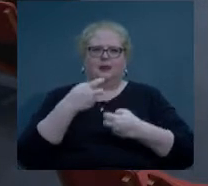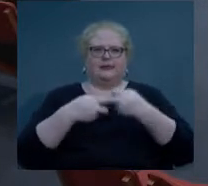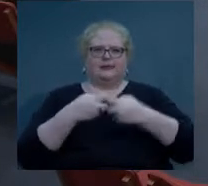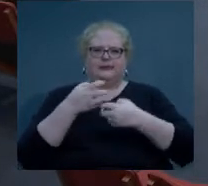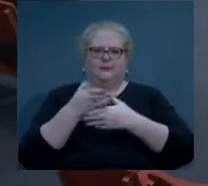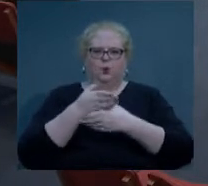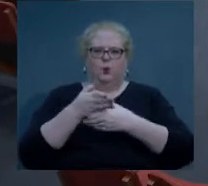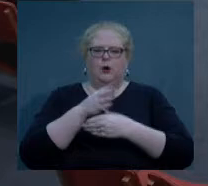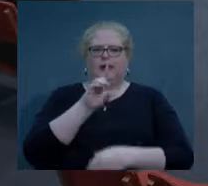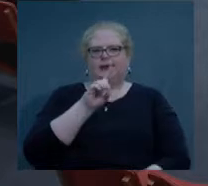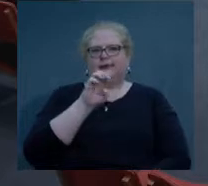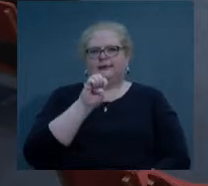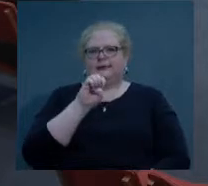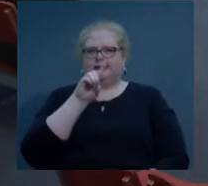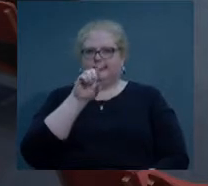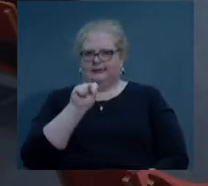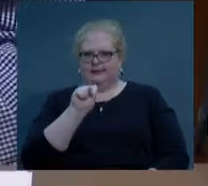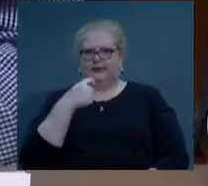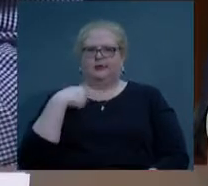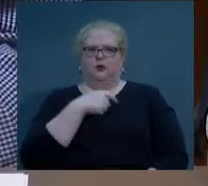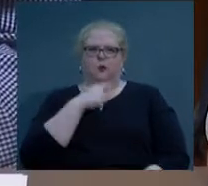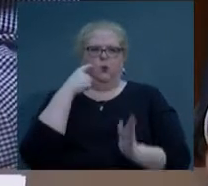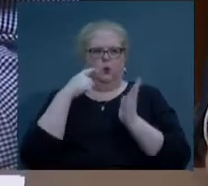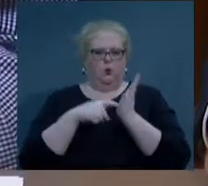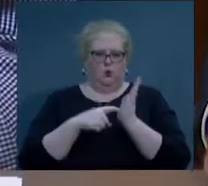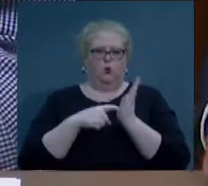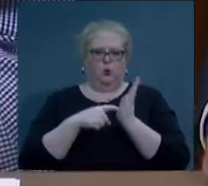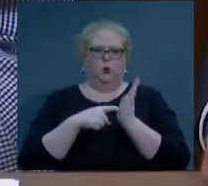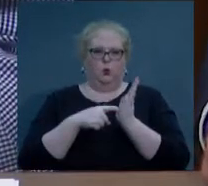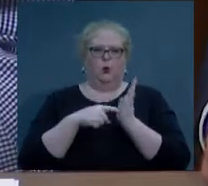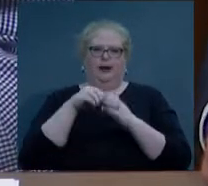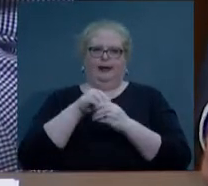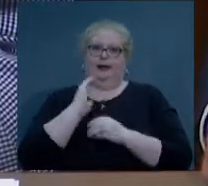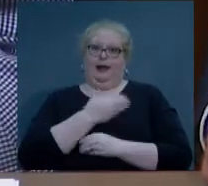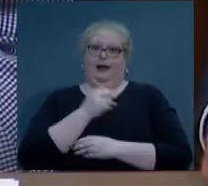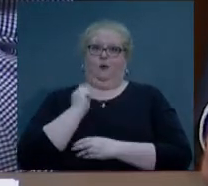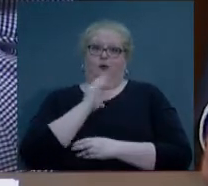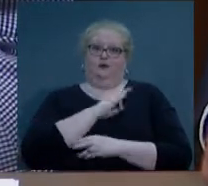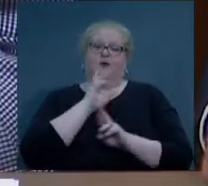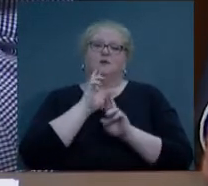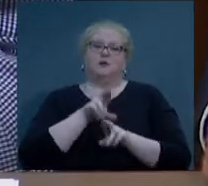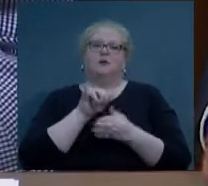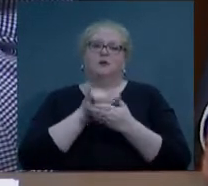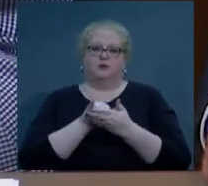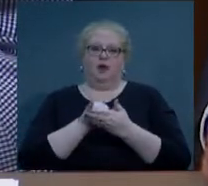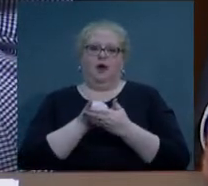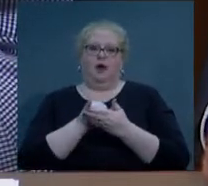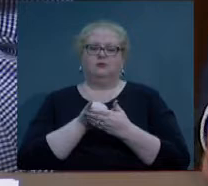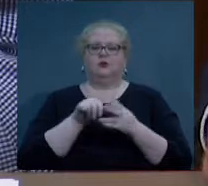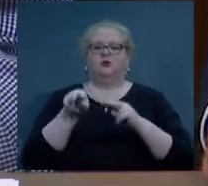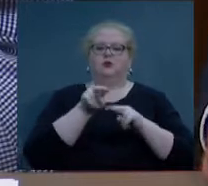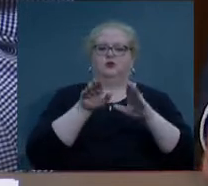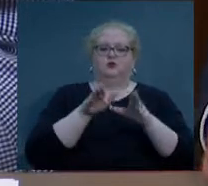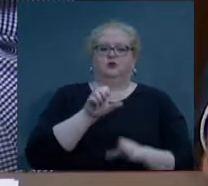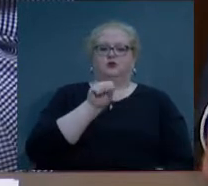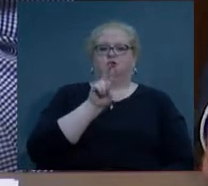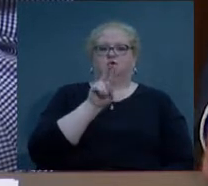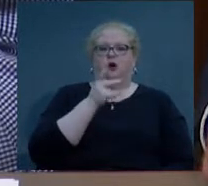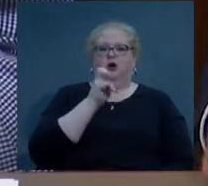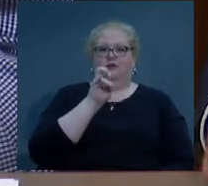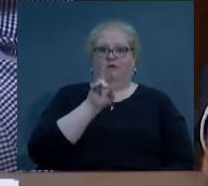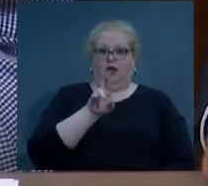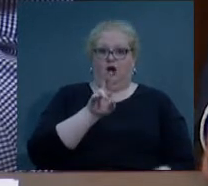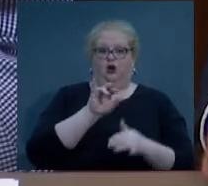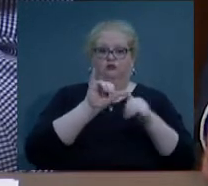the deeds, which we noted in our staff report on there, that the surveyor did put it on the